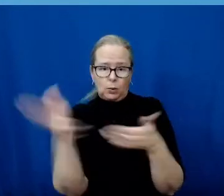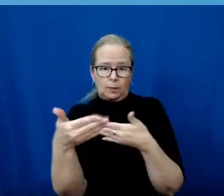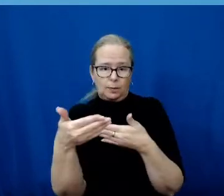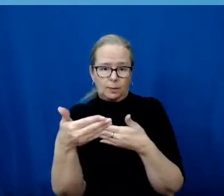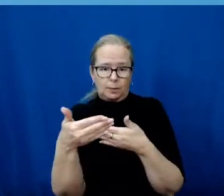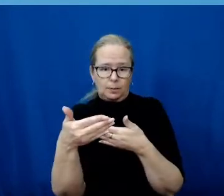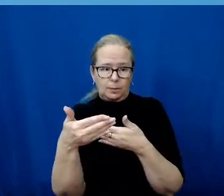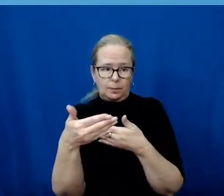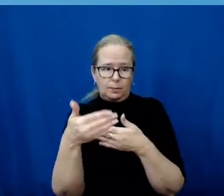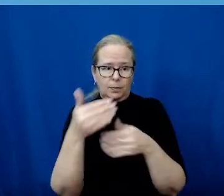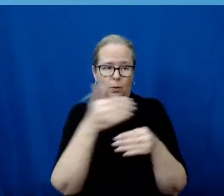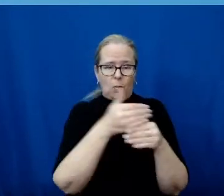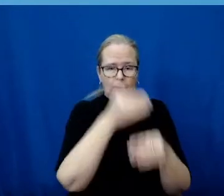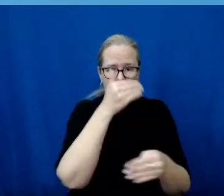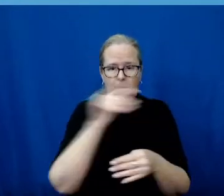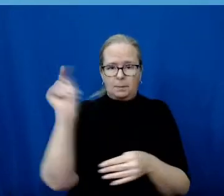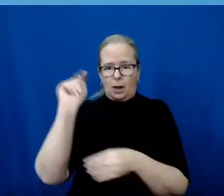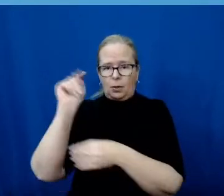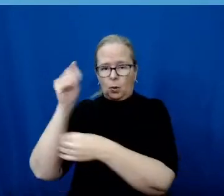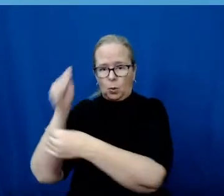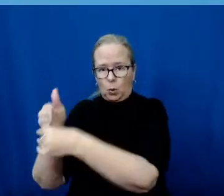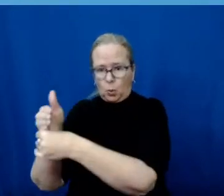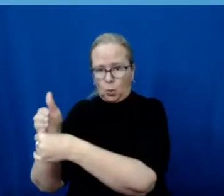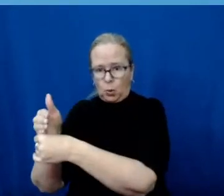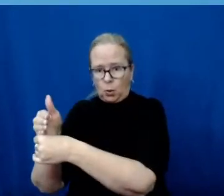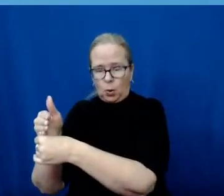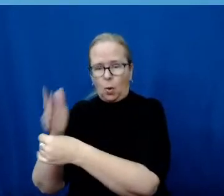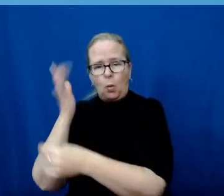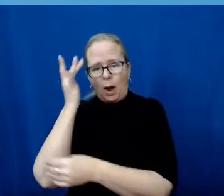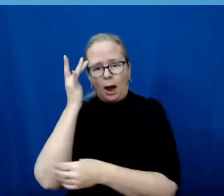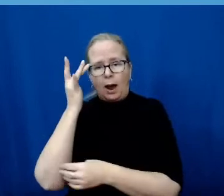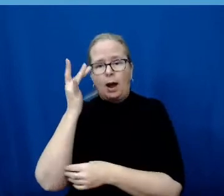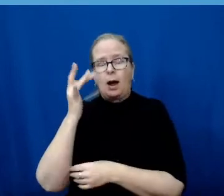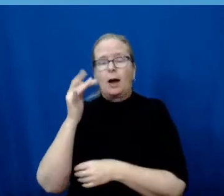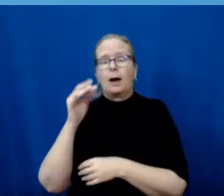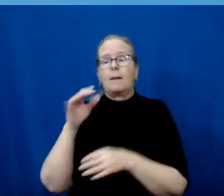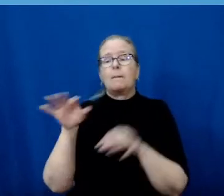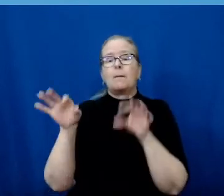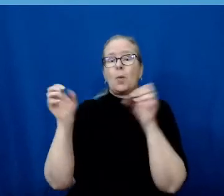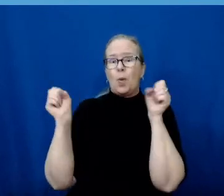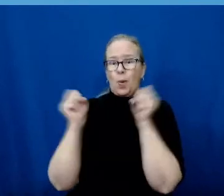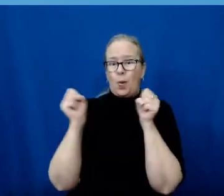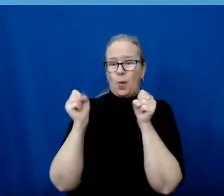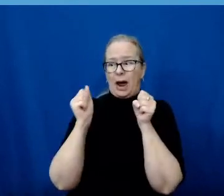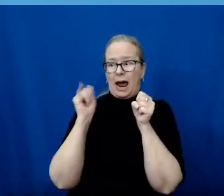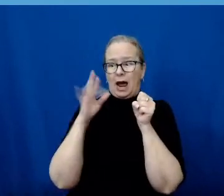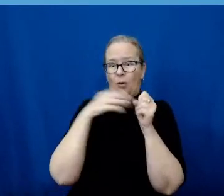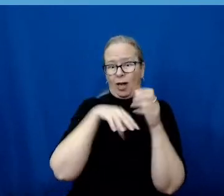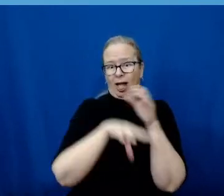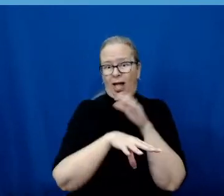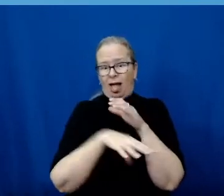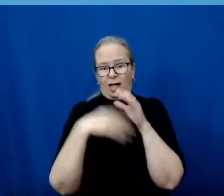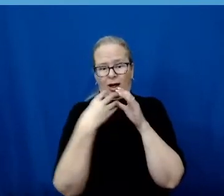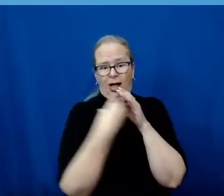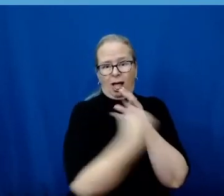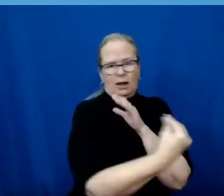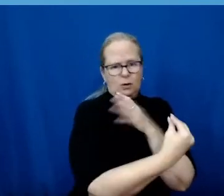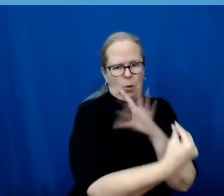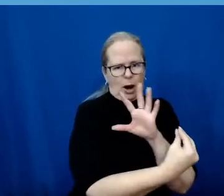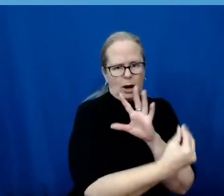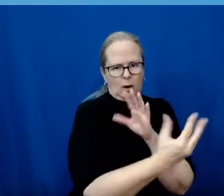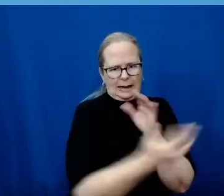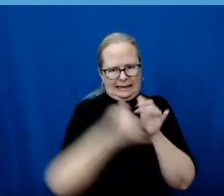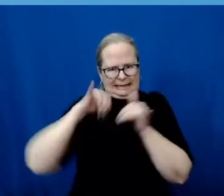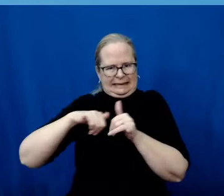So then get out your credit card, and for those that have the wherewithal,